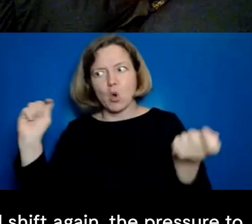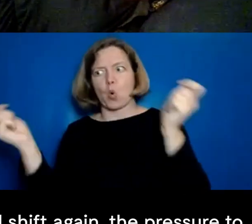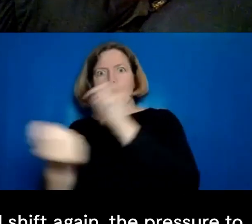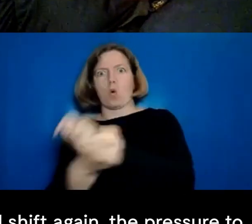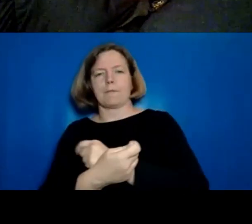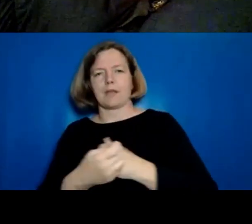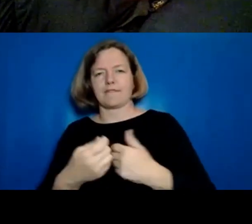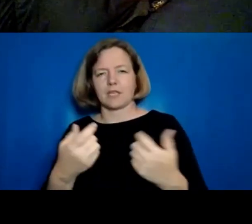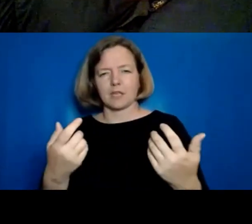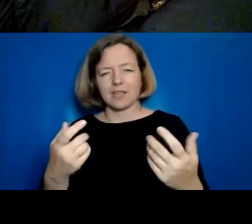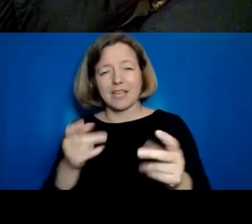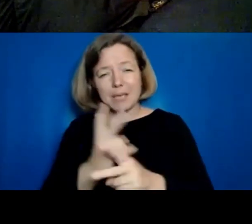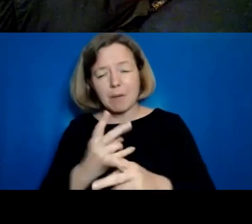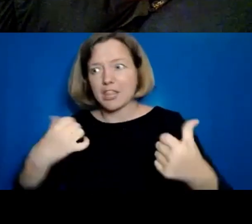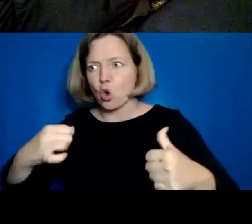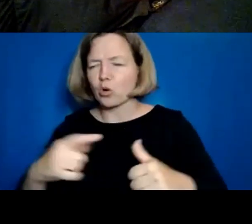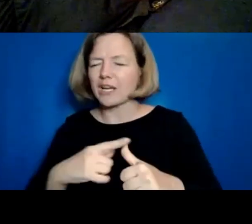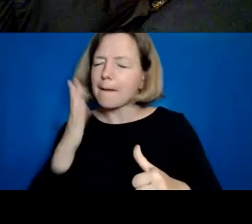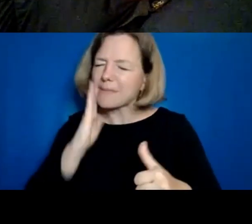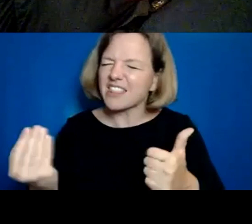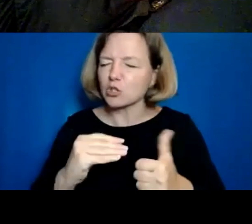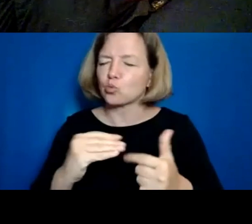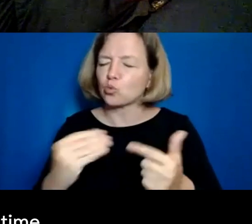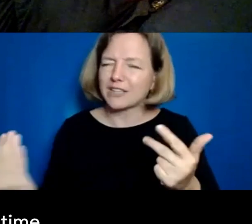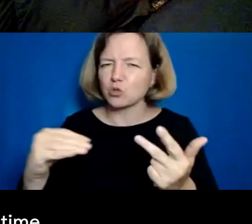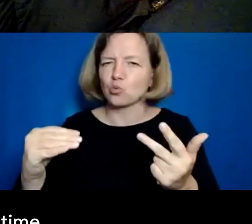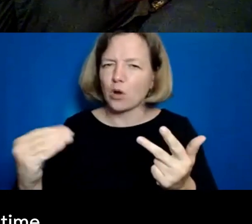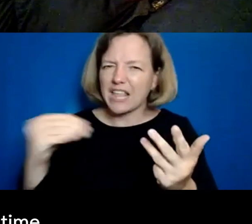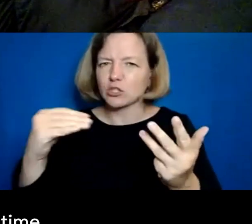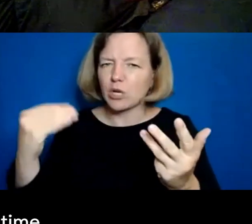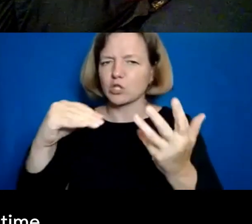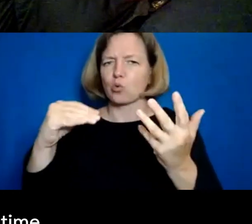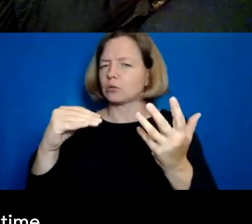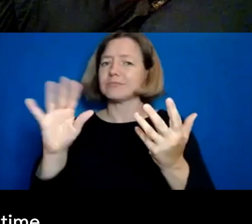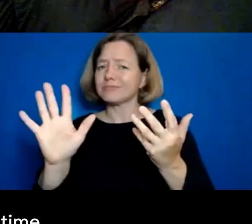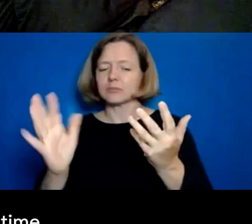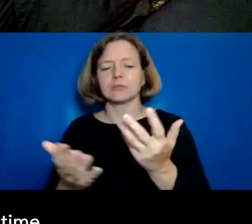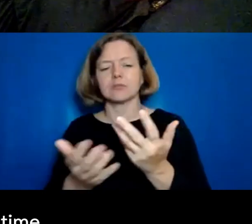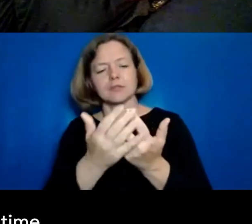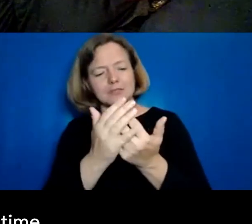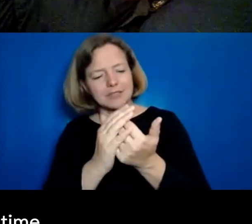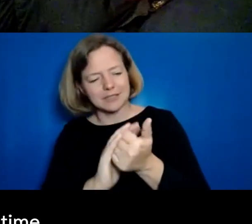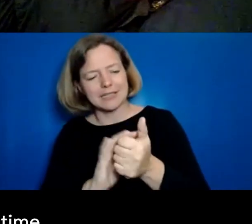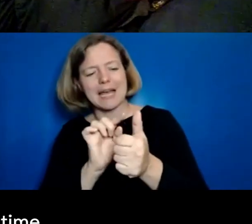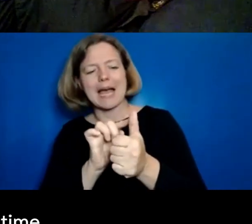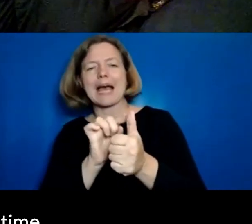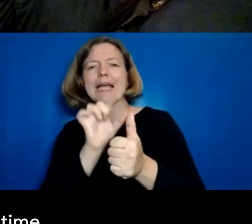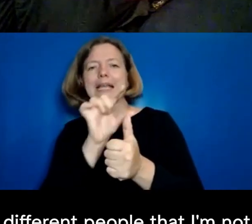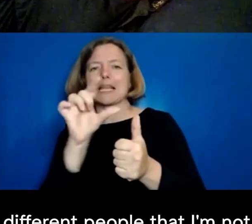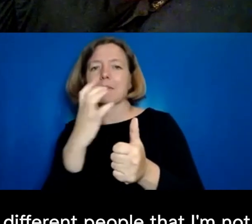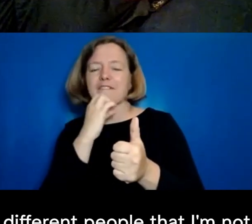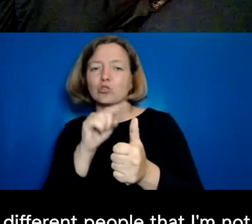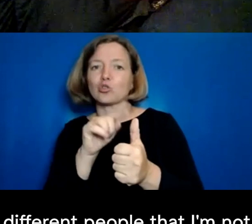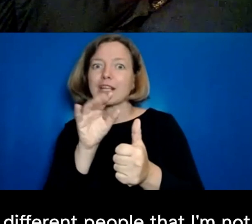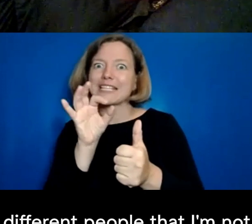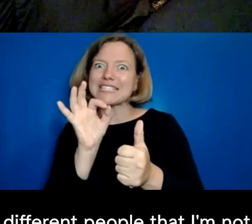many things. Maybe I can just do one thing and do it really well and take the time to explore the kind of questions that we're getting in the chat. What